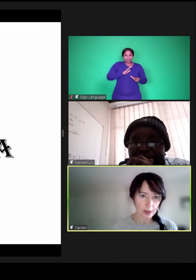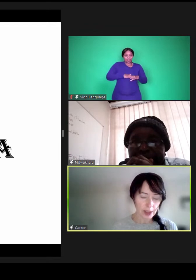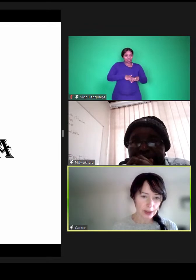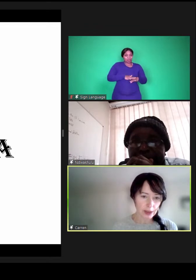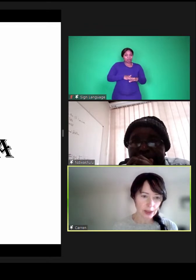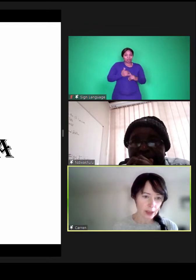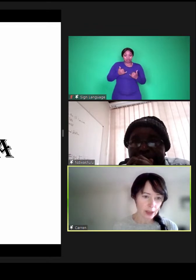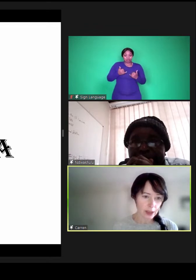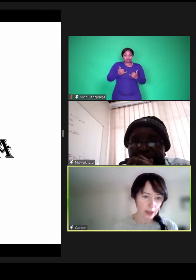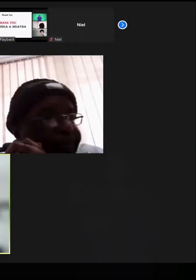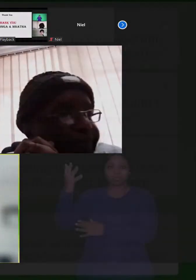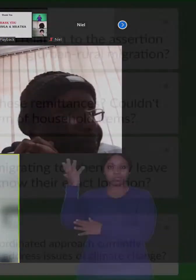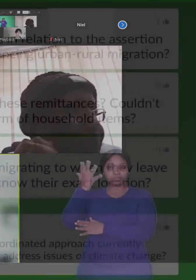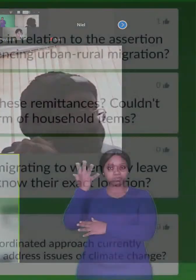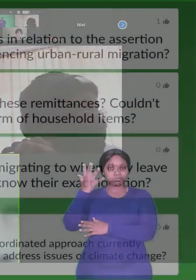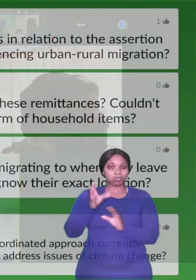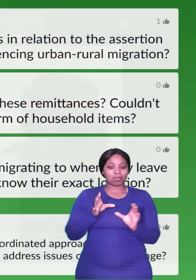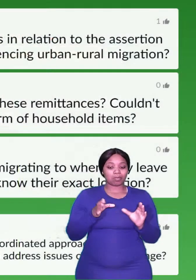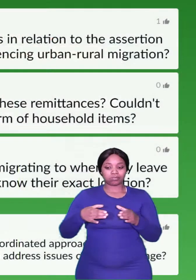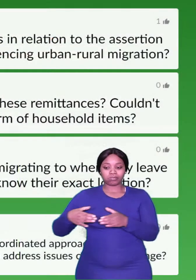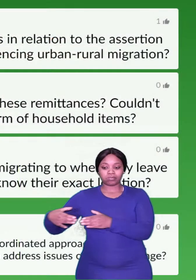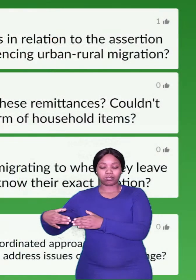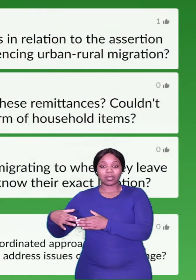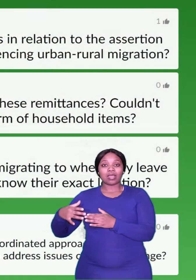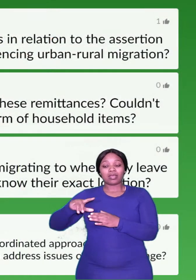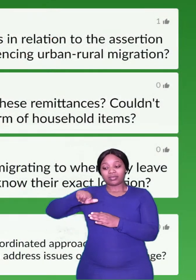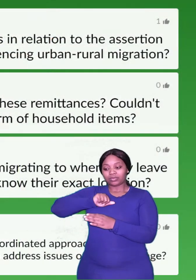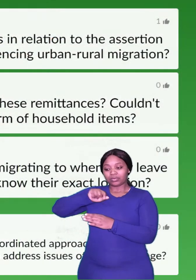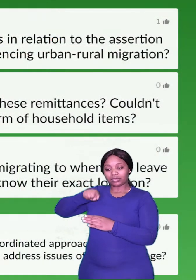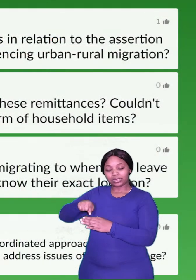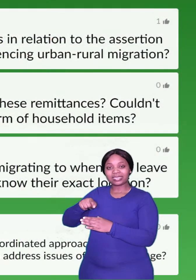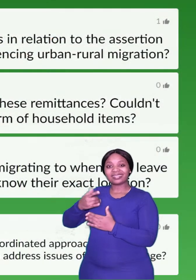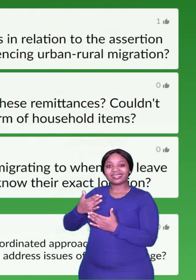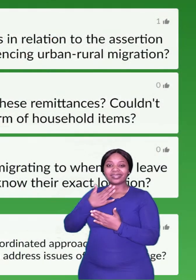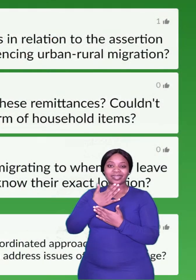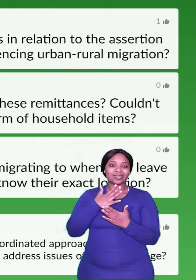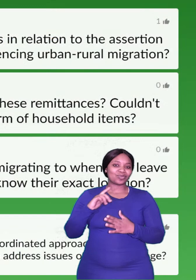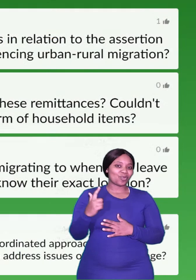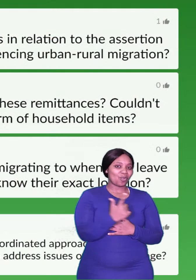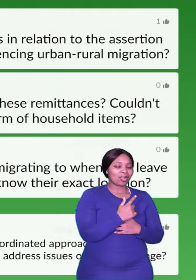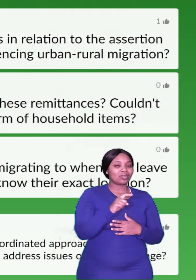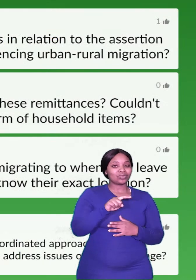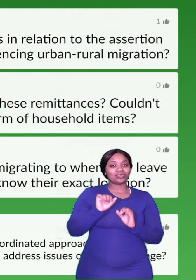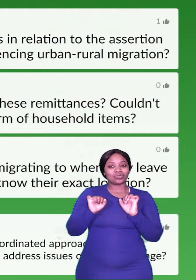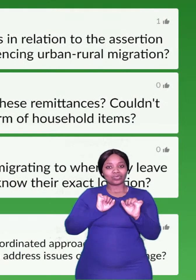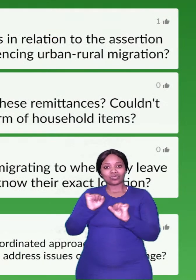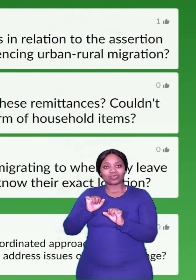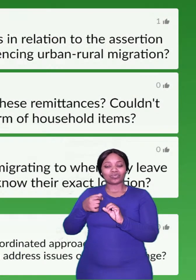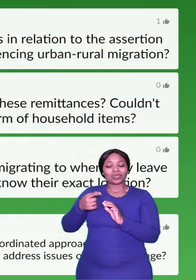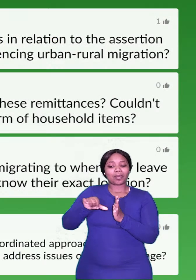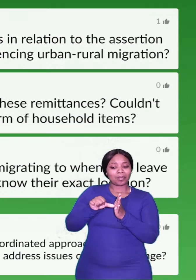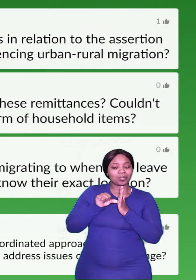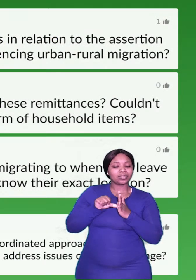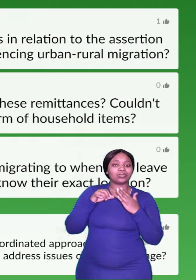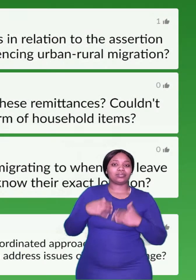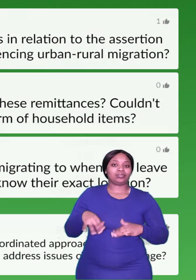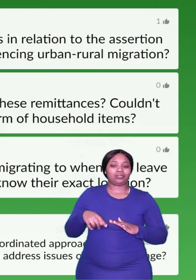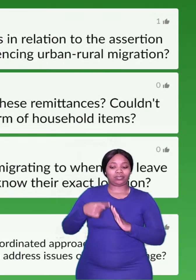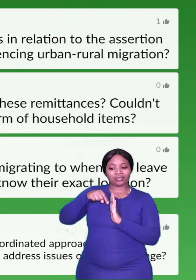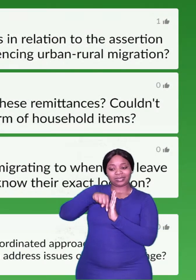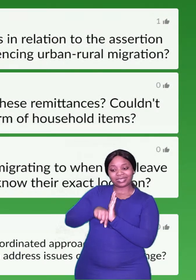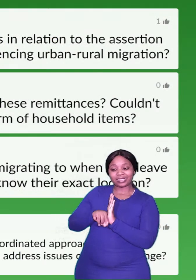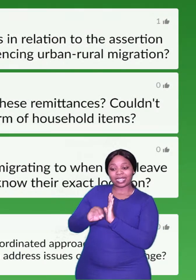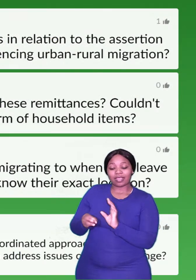set of speakers, and thank you to you all for your very vital and insightful inputs. We have a short input